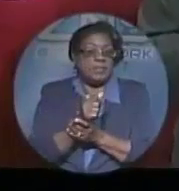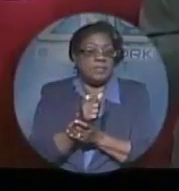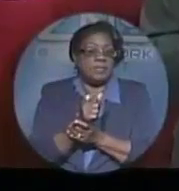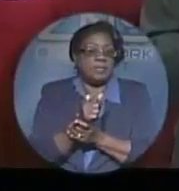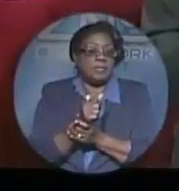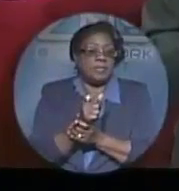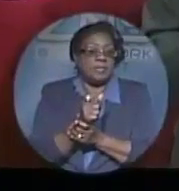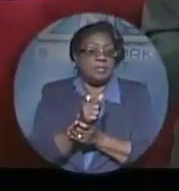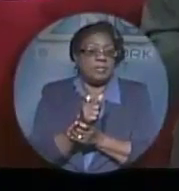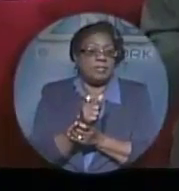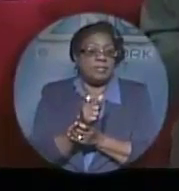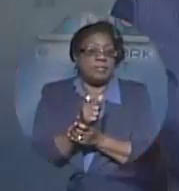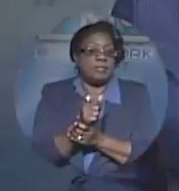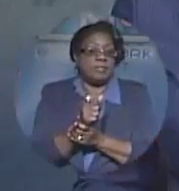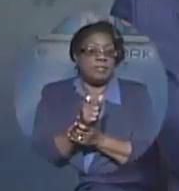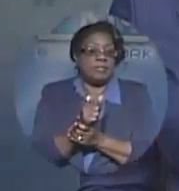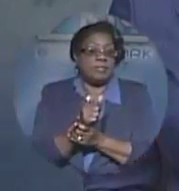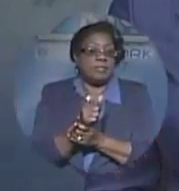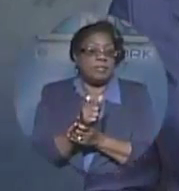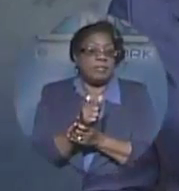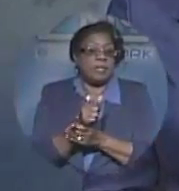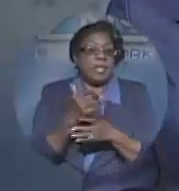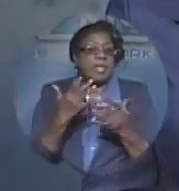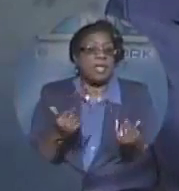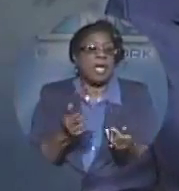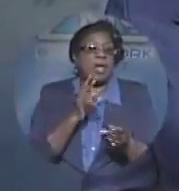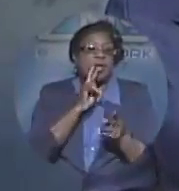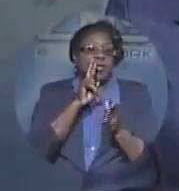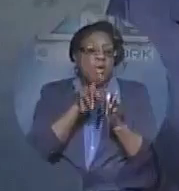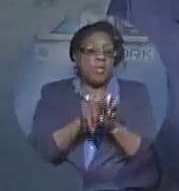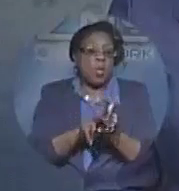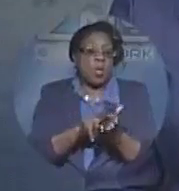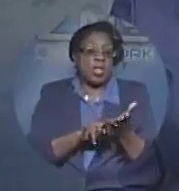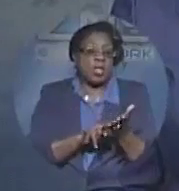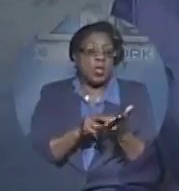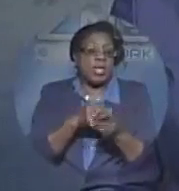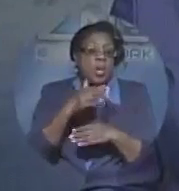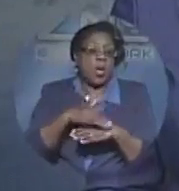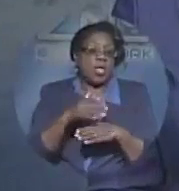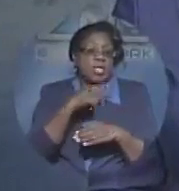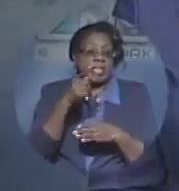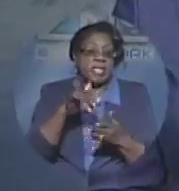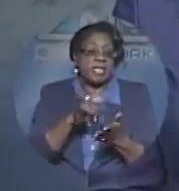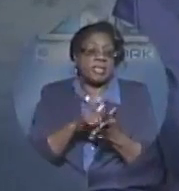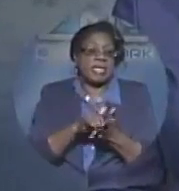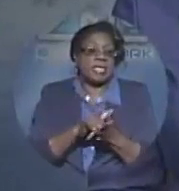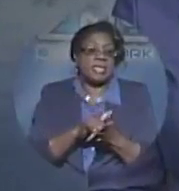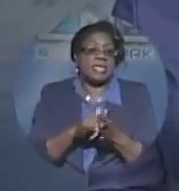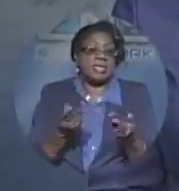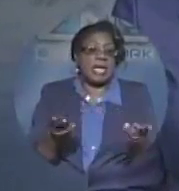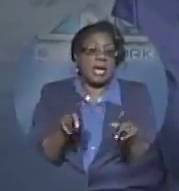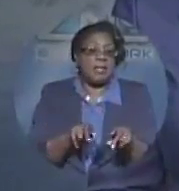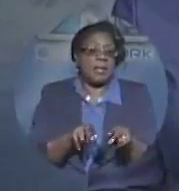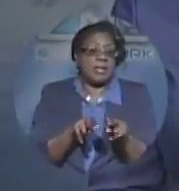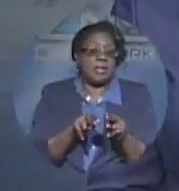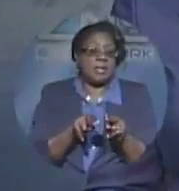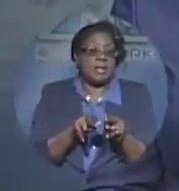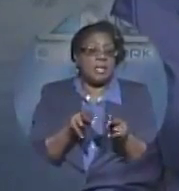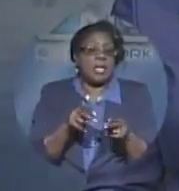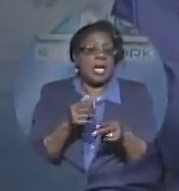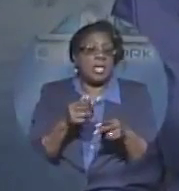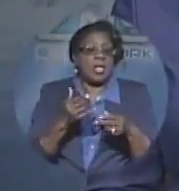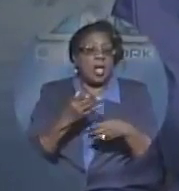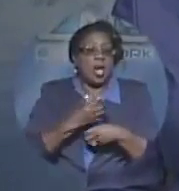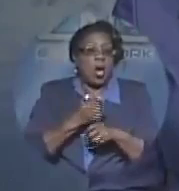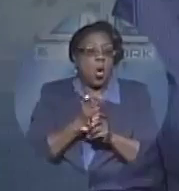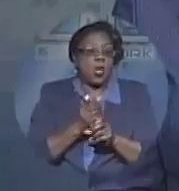stop, close brackets. Now, the report went on to add that this alleged unlawfulness prompted a strike